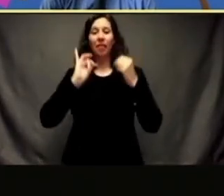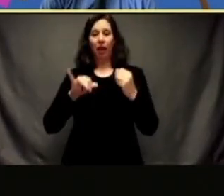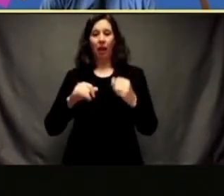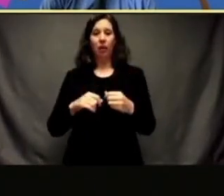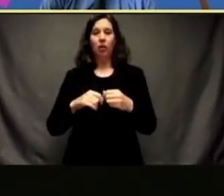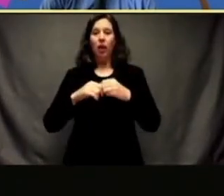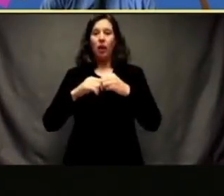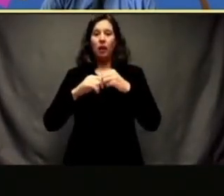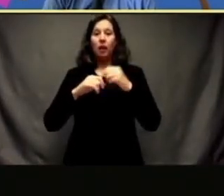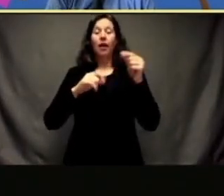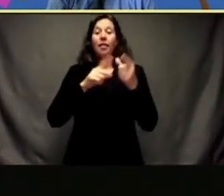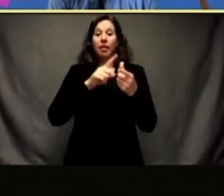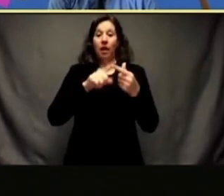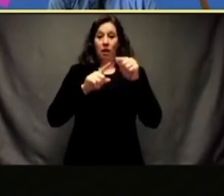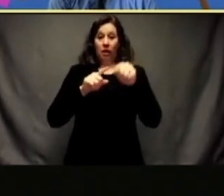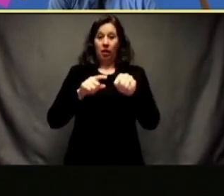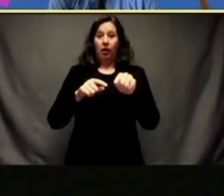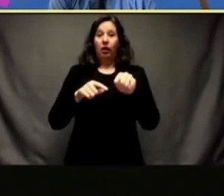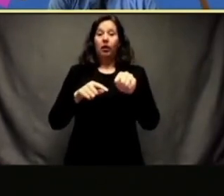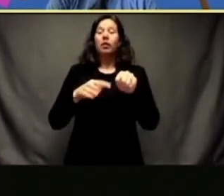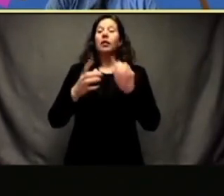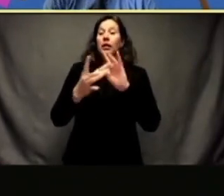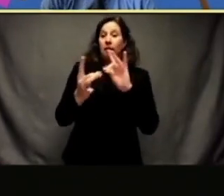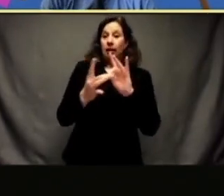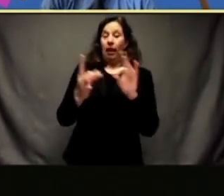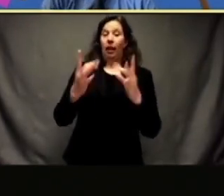And I'm going to say happy.